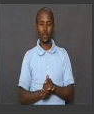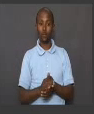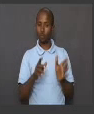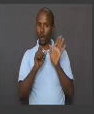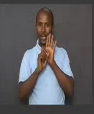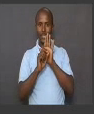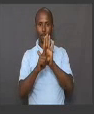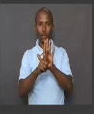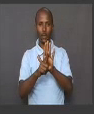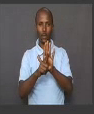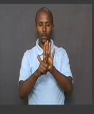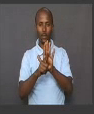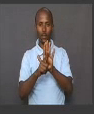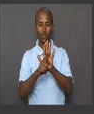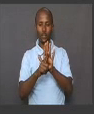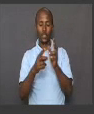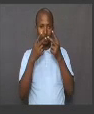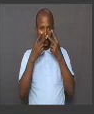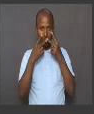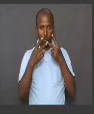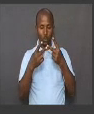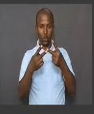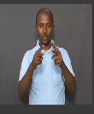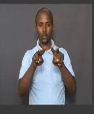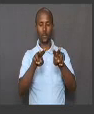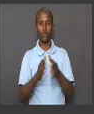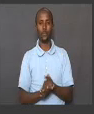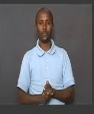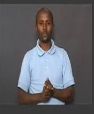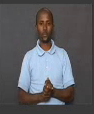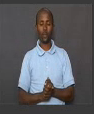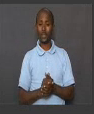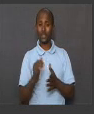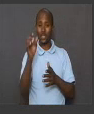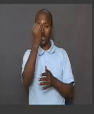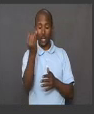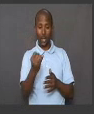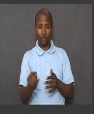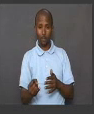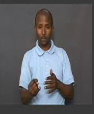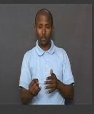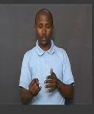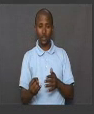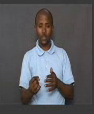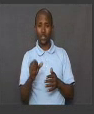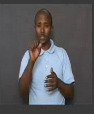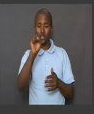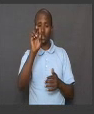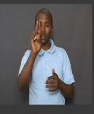For example, observe this diagram. Does it depict a